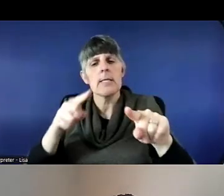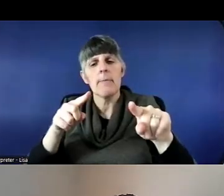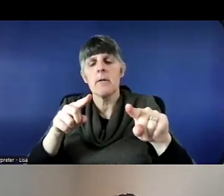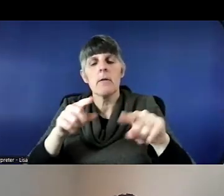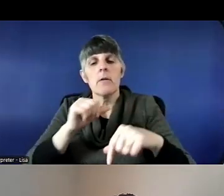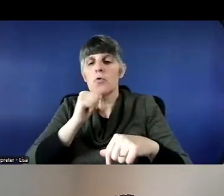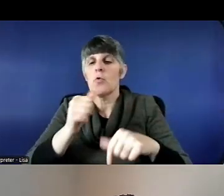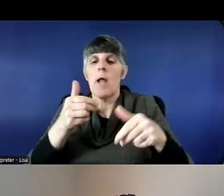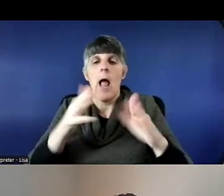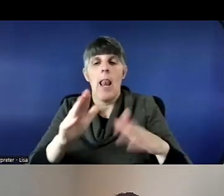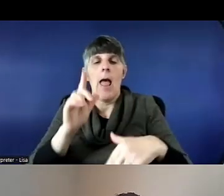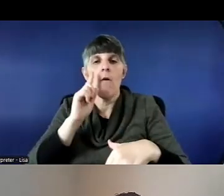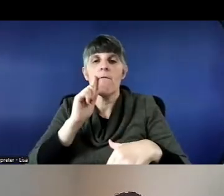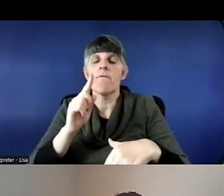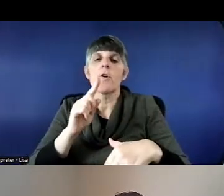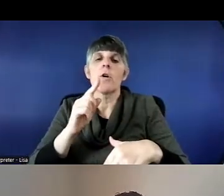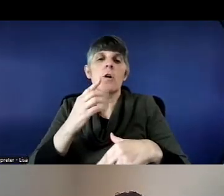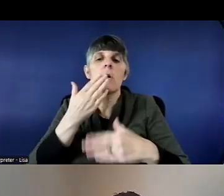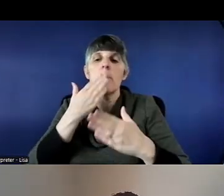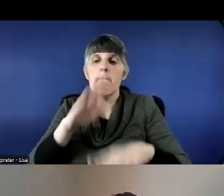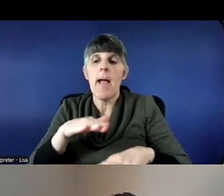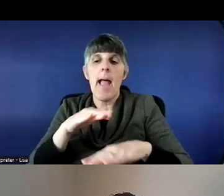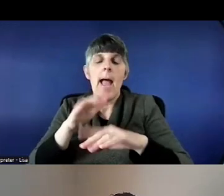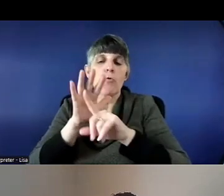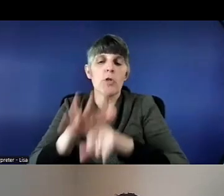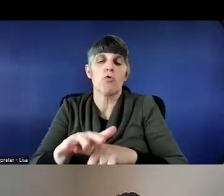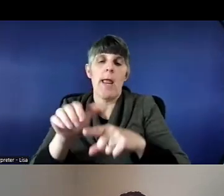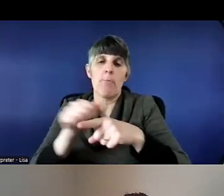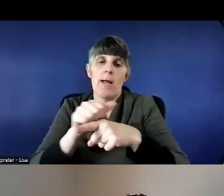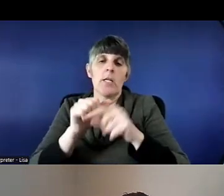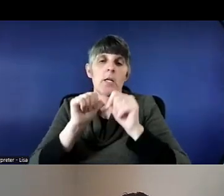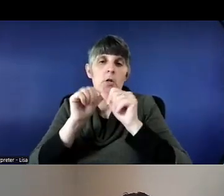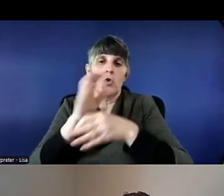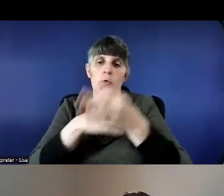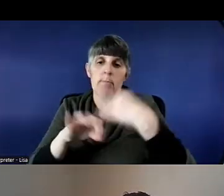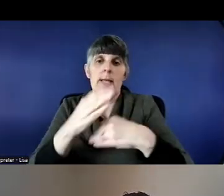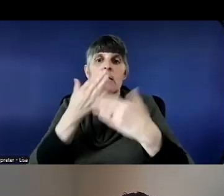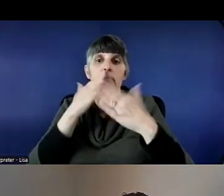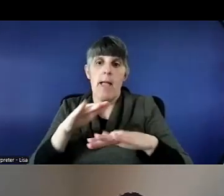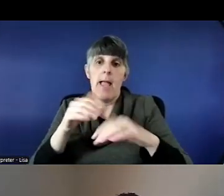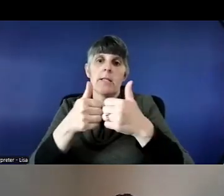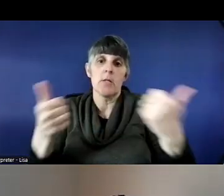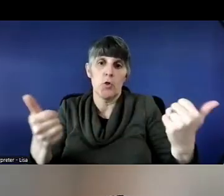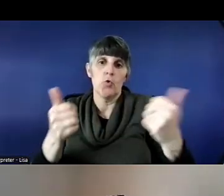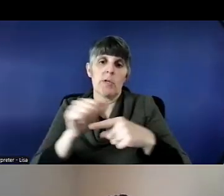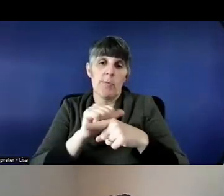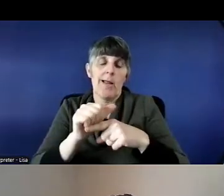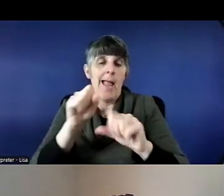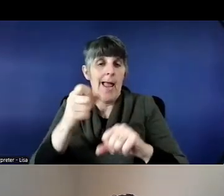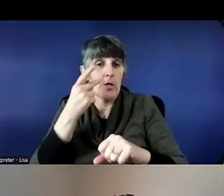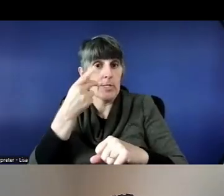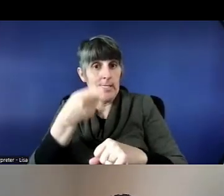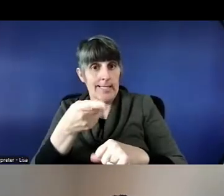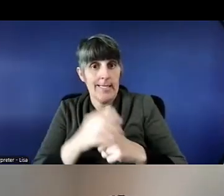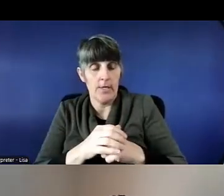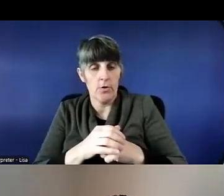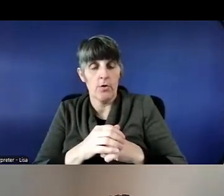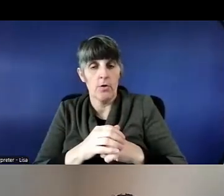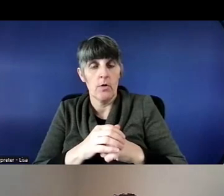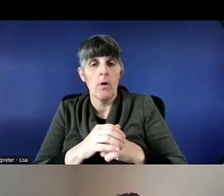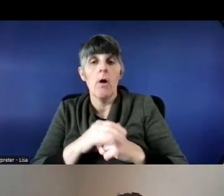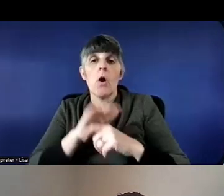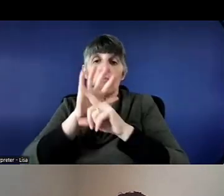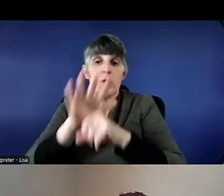not allow for bad restraint practices to replace bad seclusion practices. And as you can see here, although